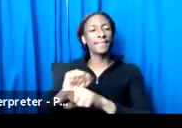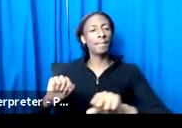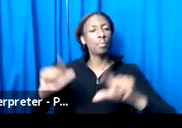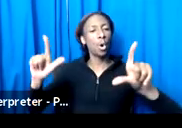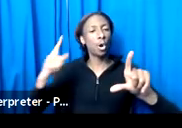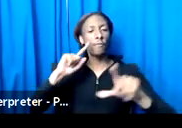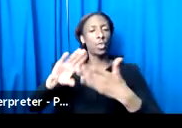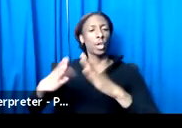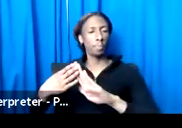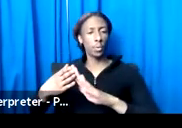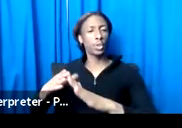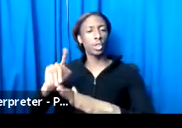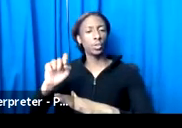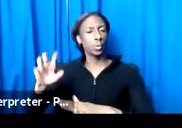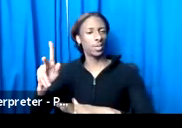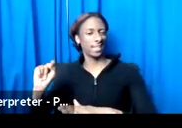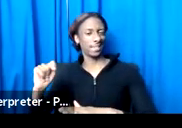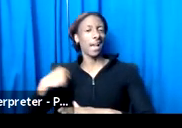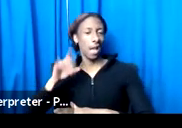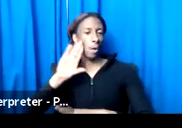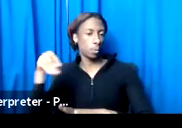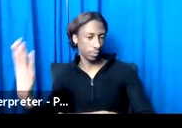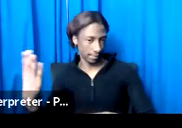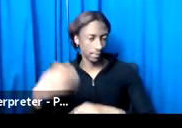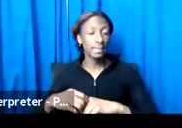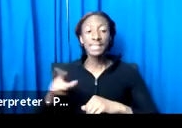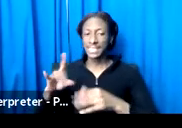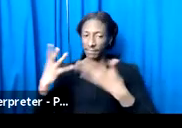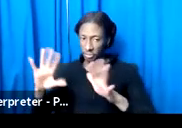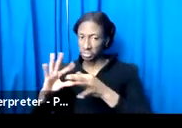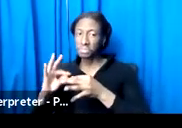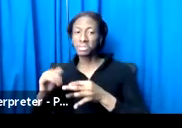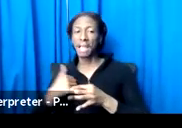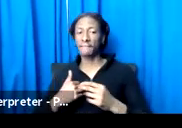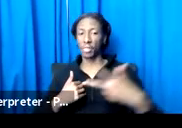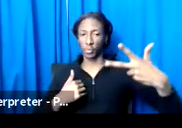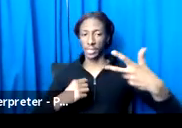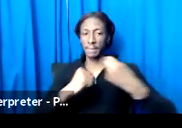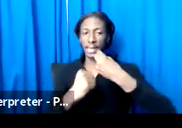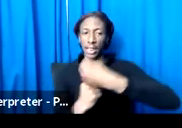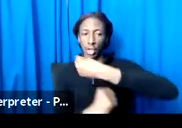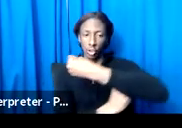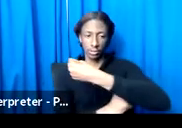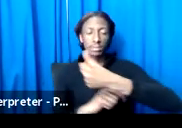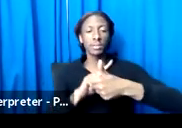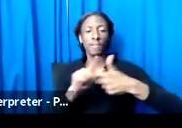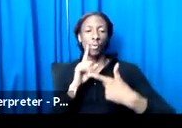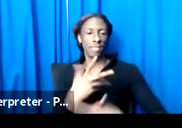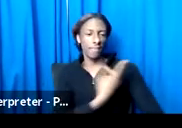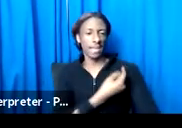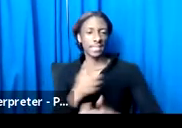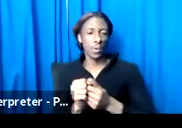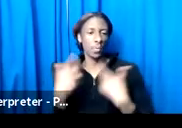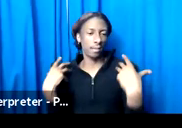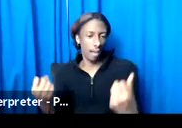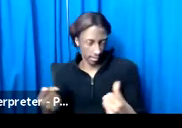community-based toolkit that I'm going to present. So like he mentioned, there are 3 pillars to the Vaccinate with Confidence framework. And again,